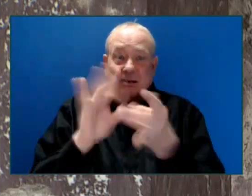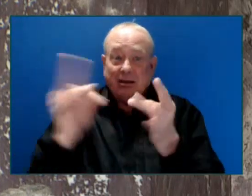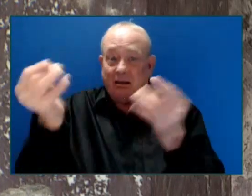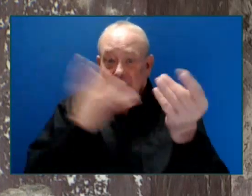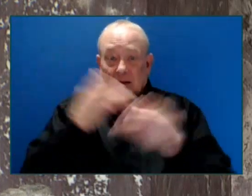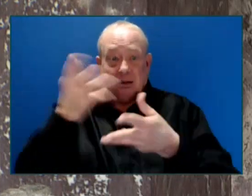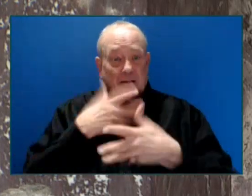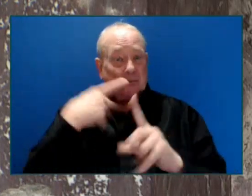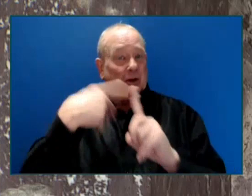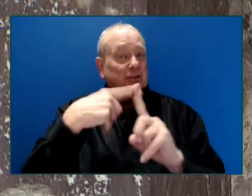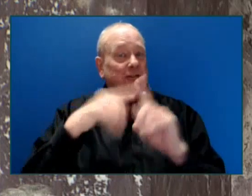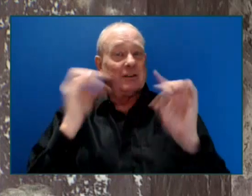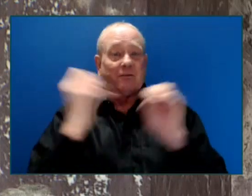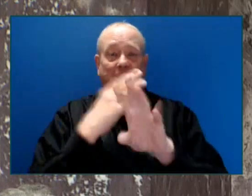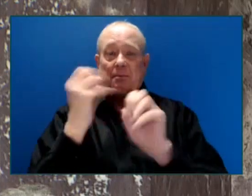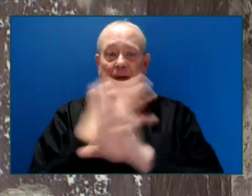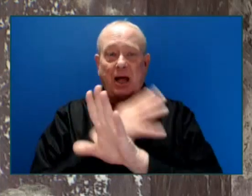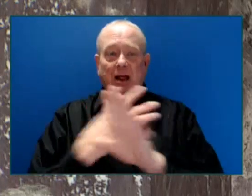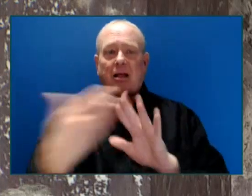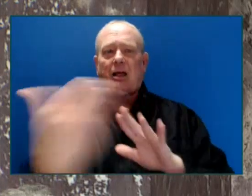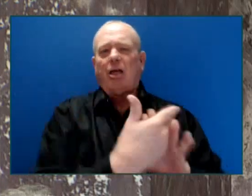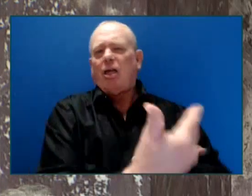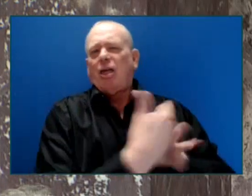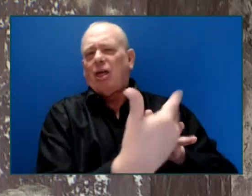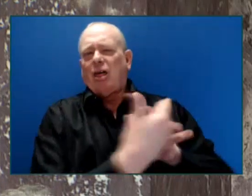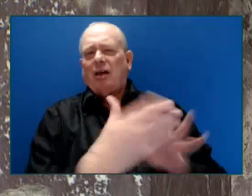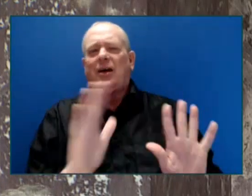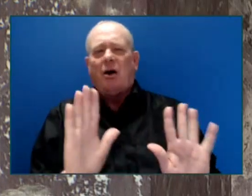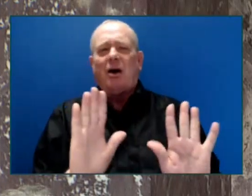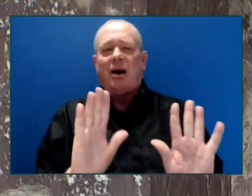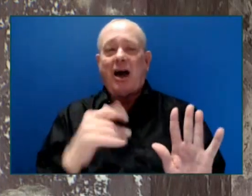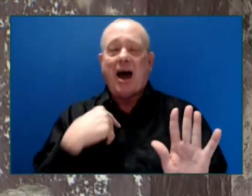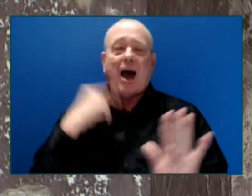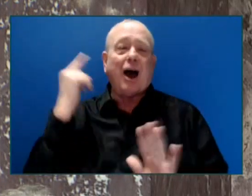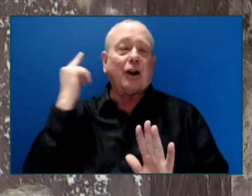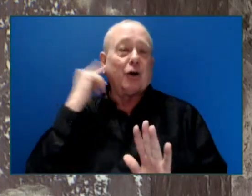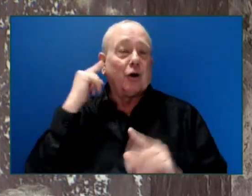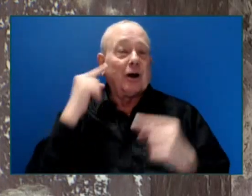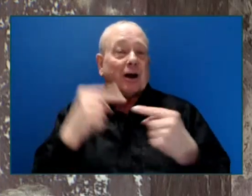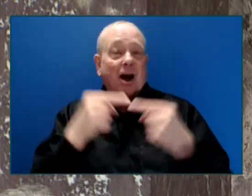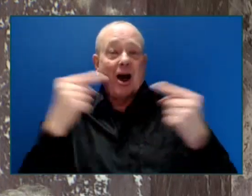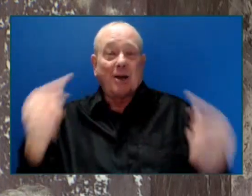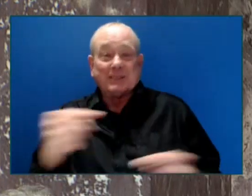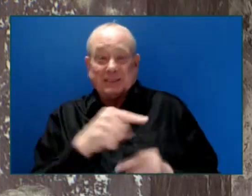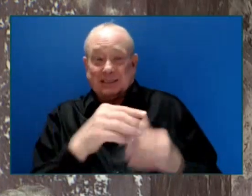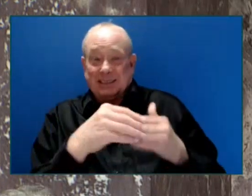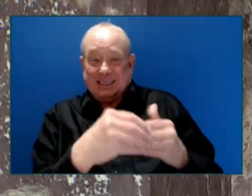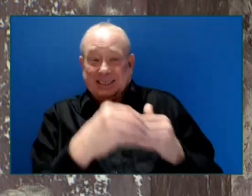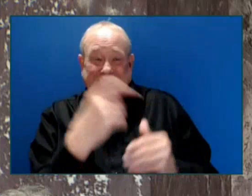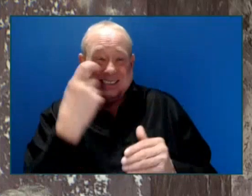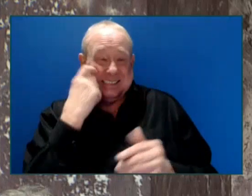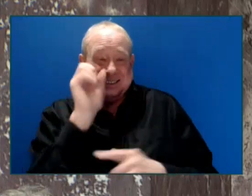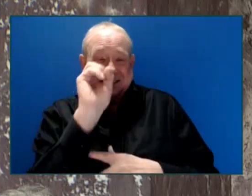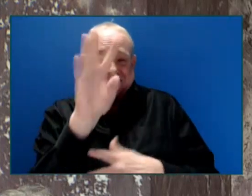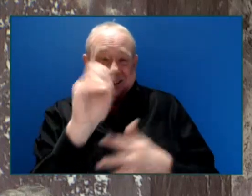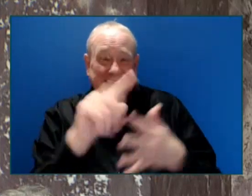Oh, I heard the Leader of the Opposition speech, and quite frankly, it was hard to make sense of it.